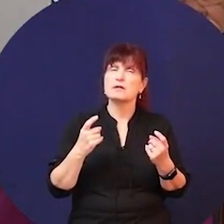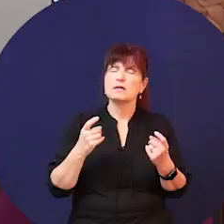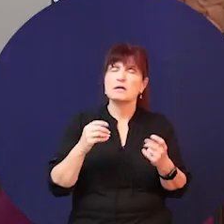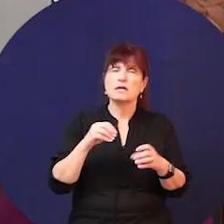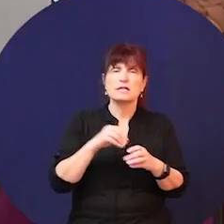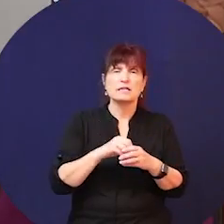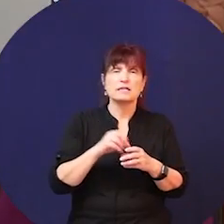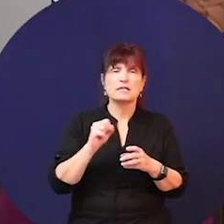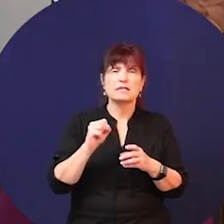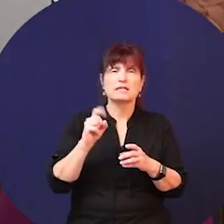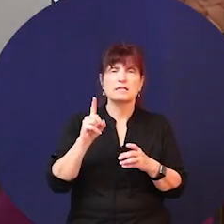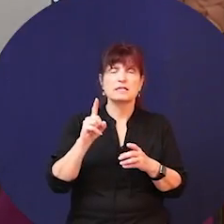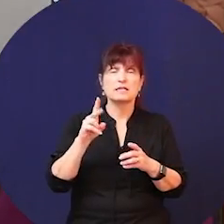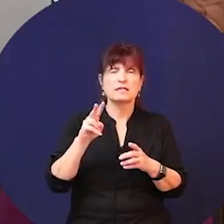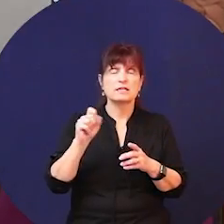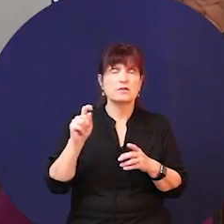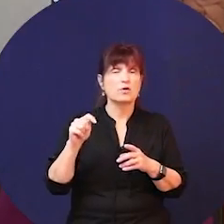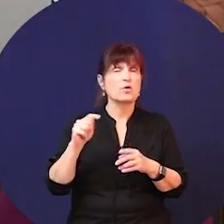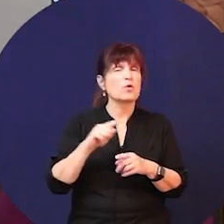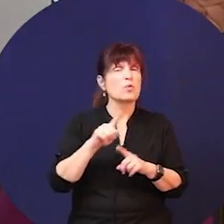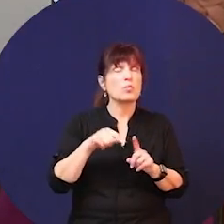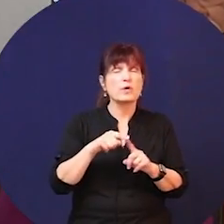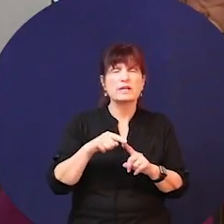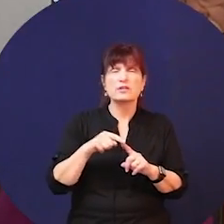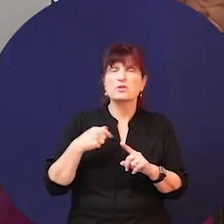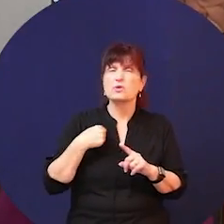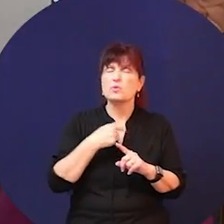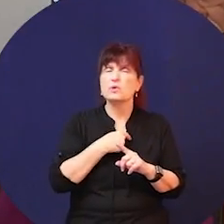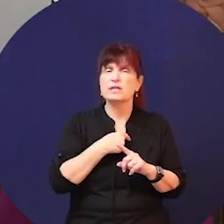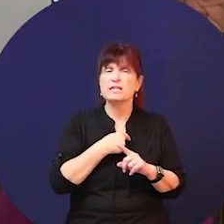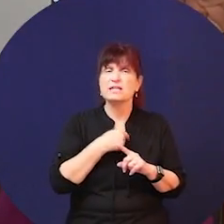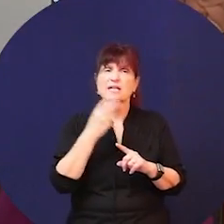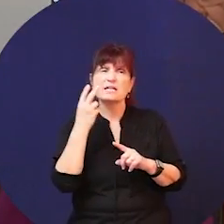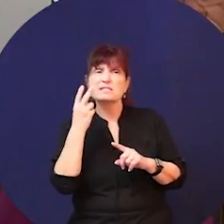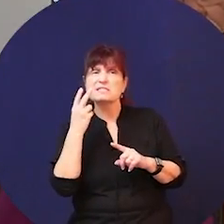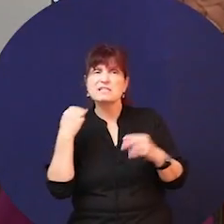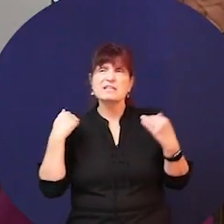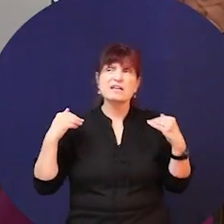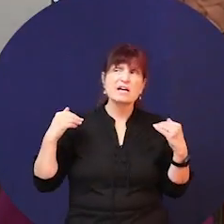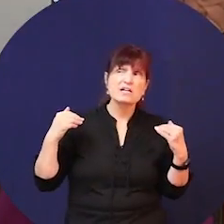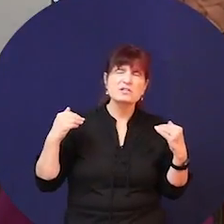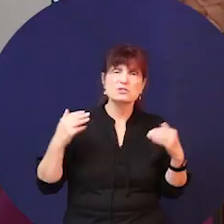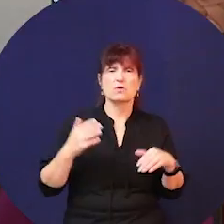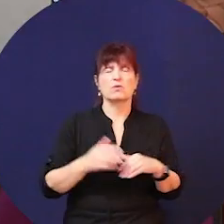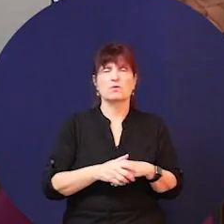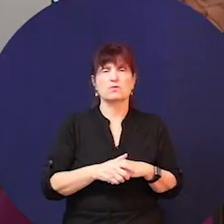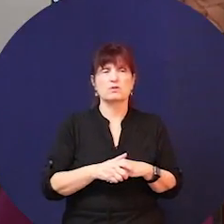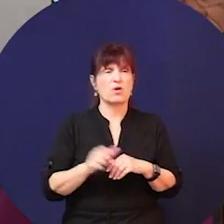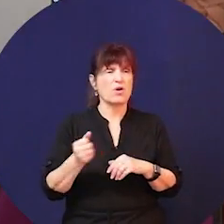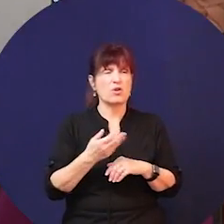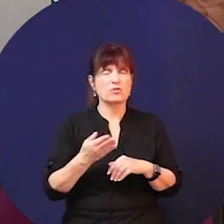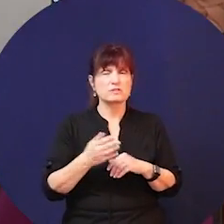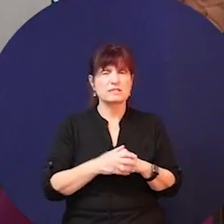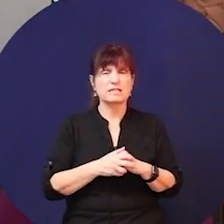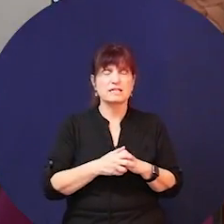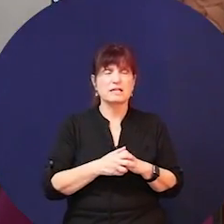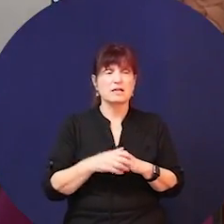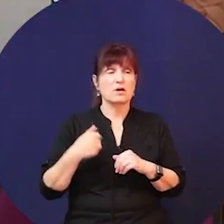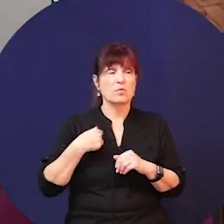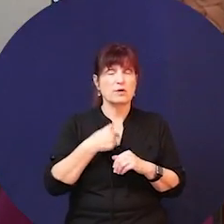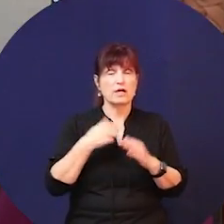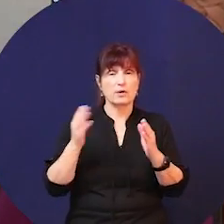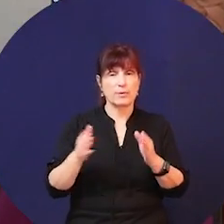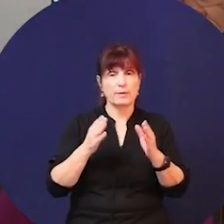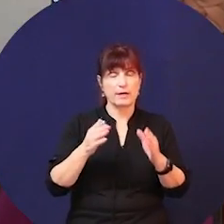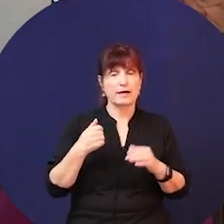Advent season, when do we get to the angels and all that? Well, of course, since we're in this time of preparation,